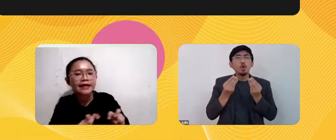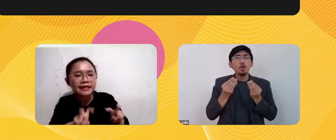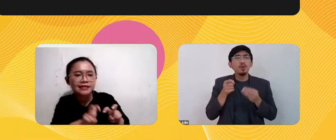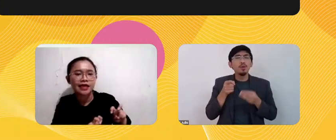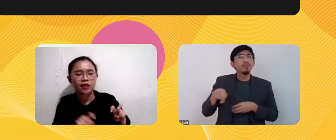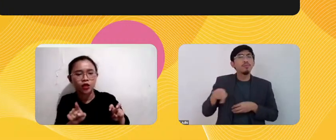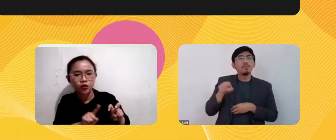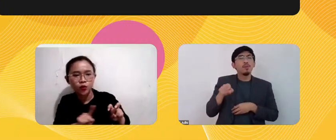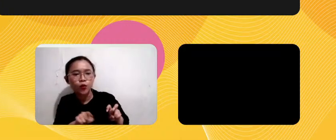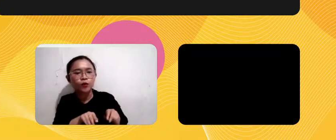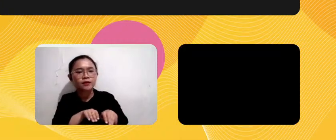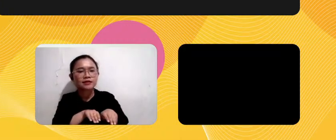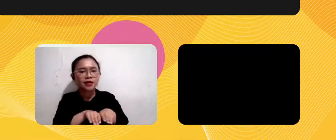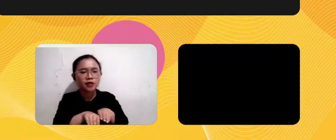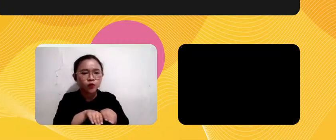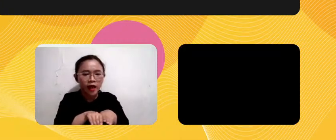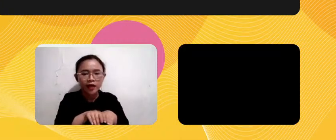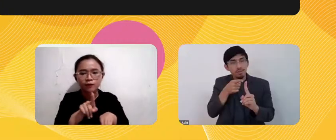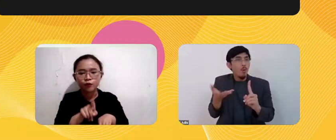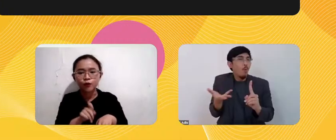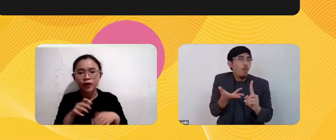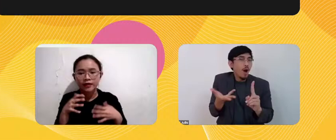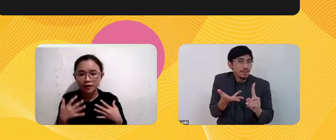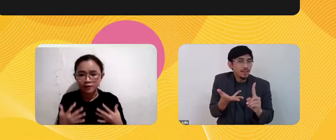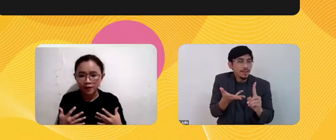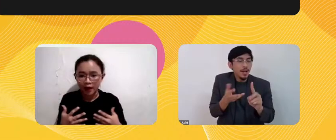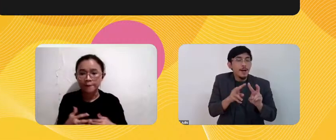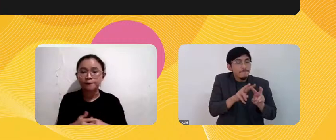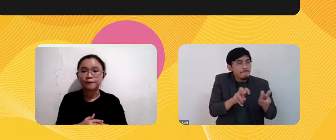this case, the youth. So we need to